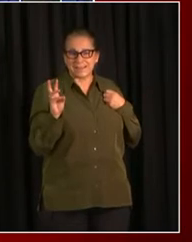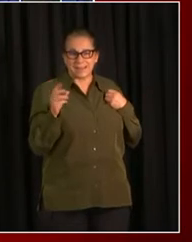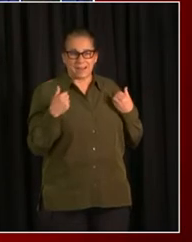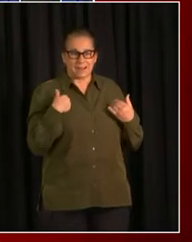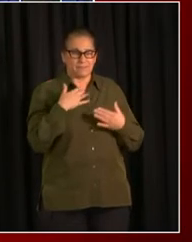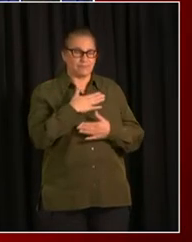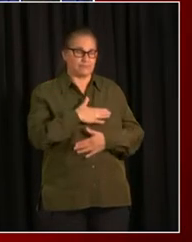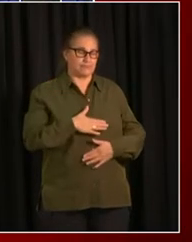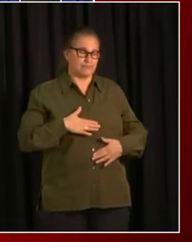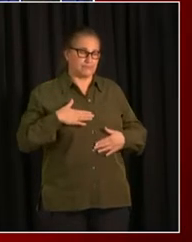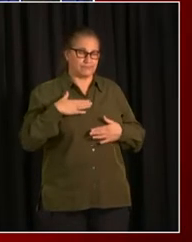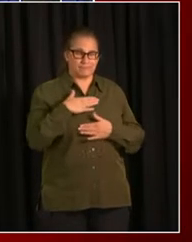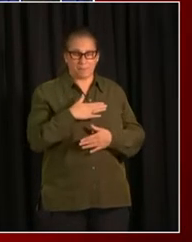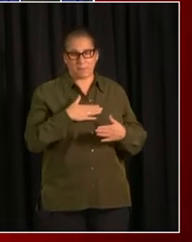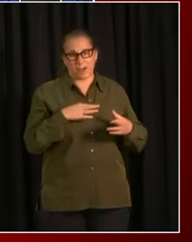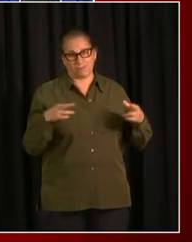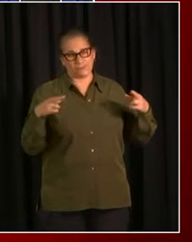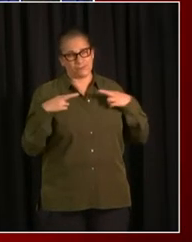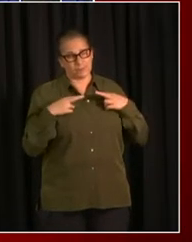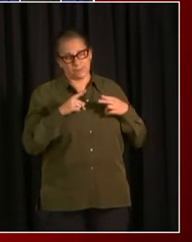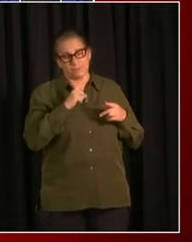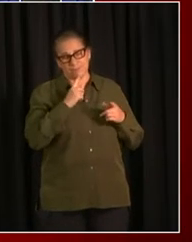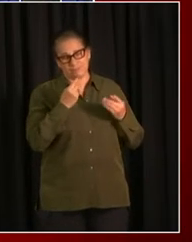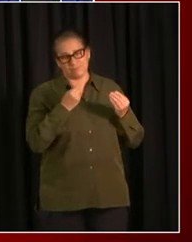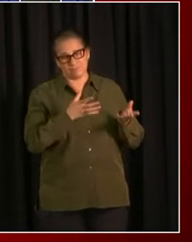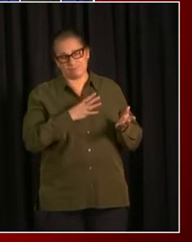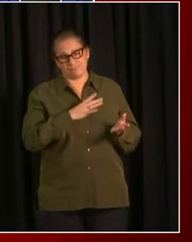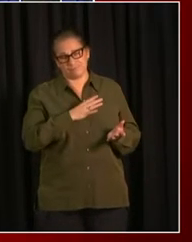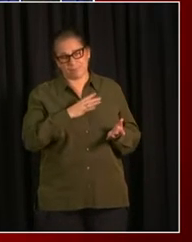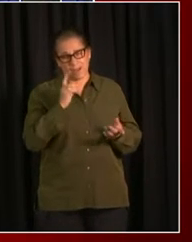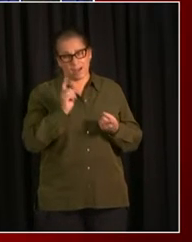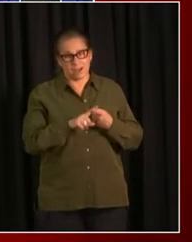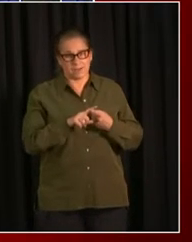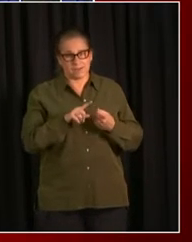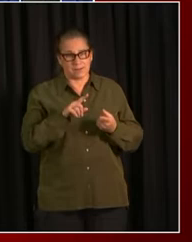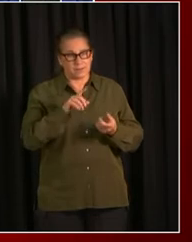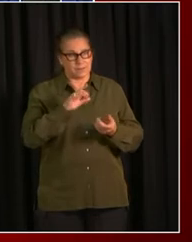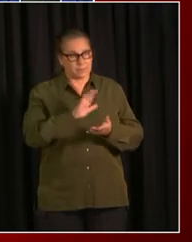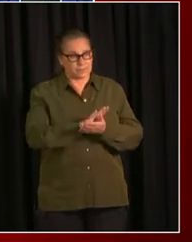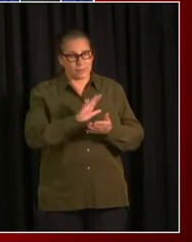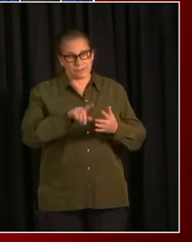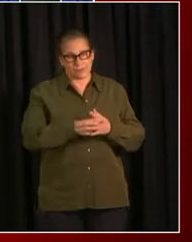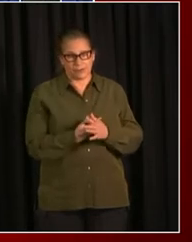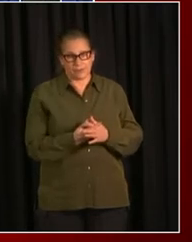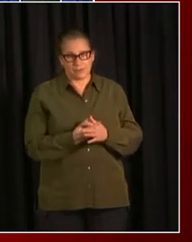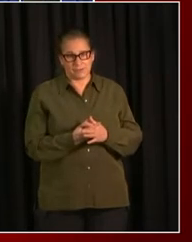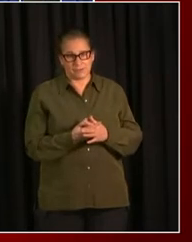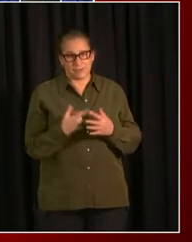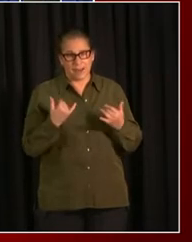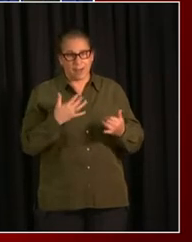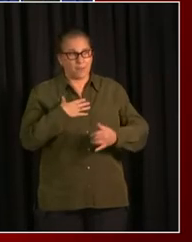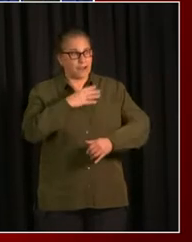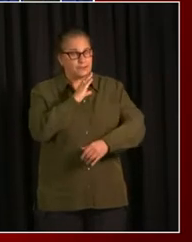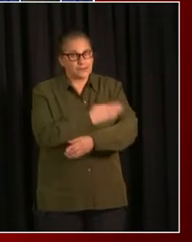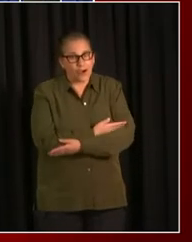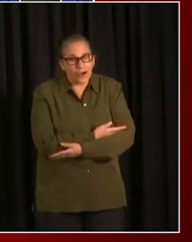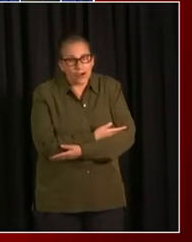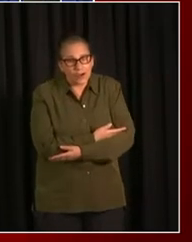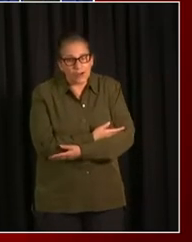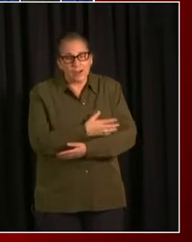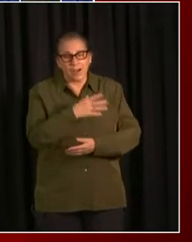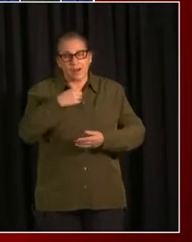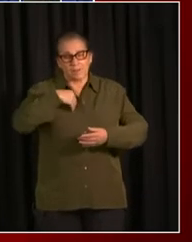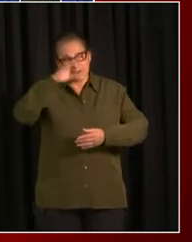my retirement up until school started. And my